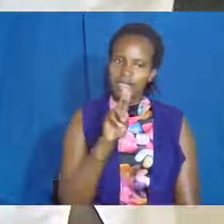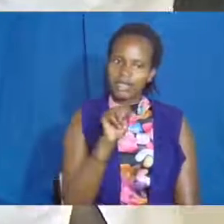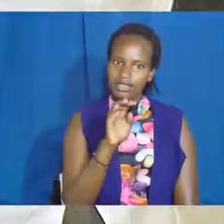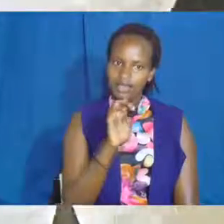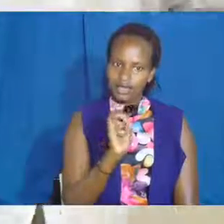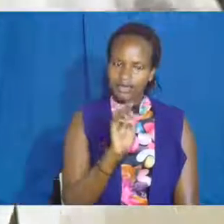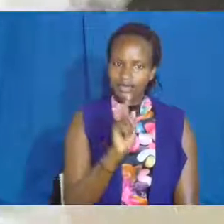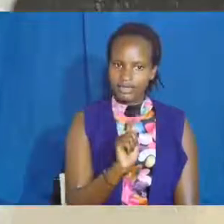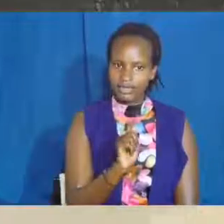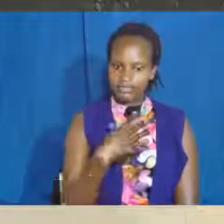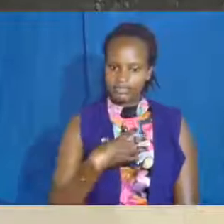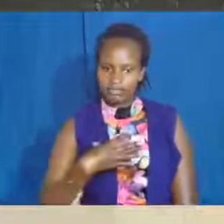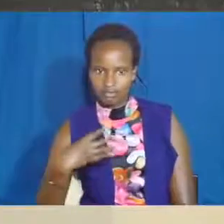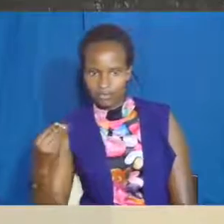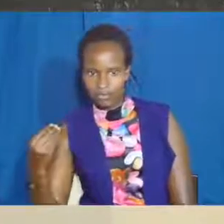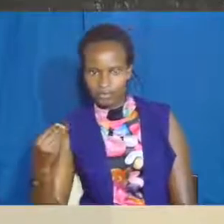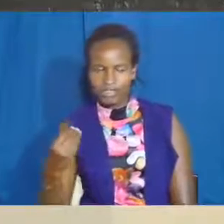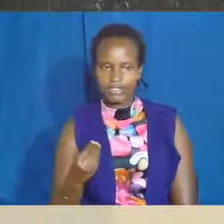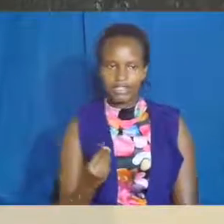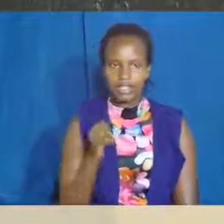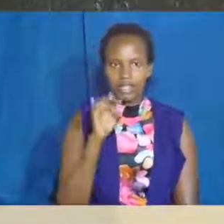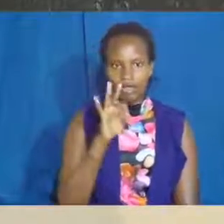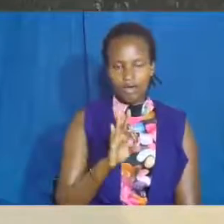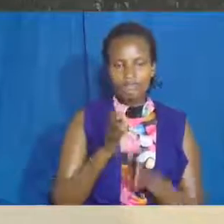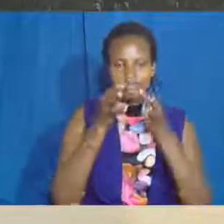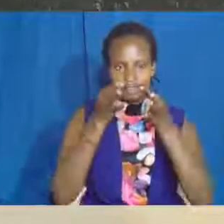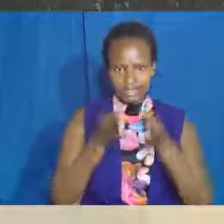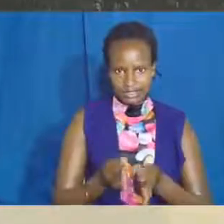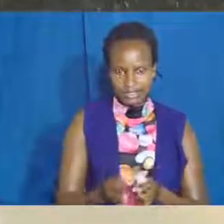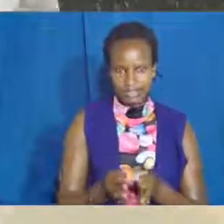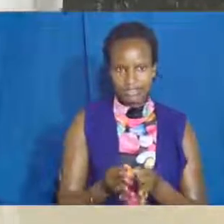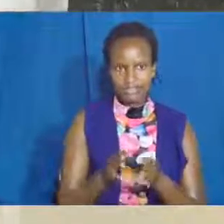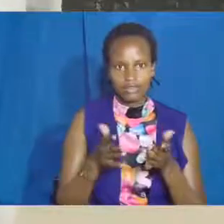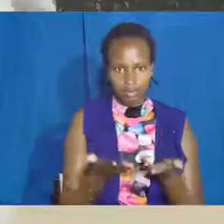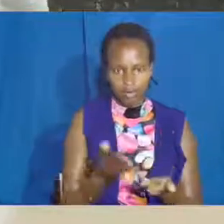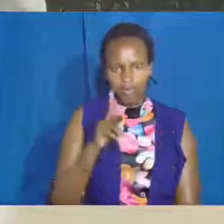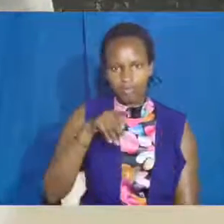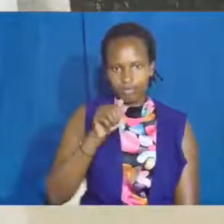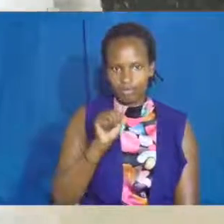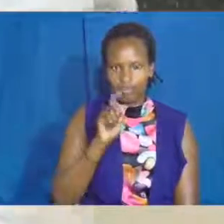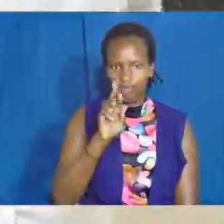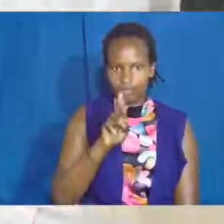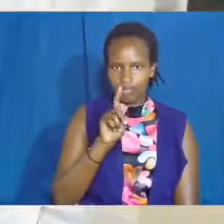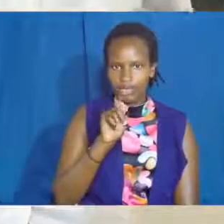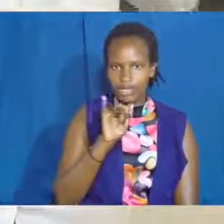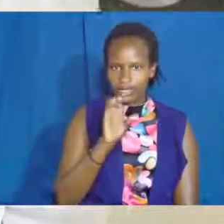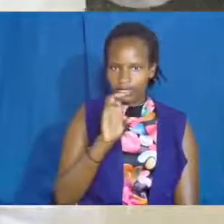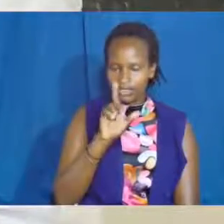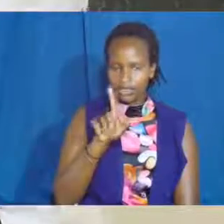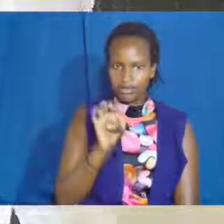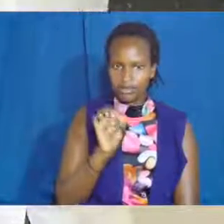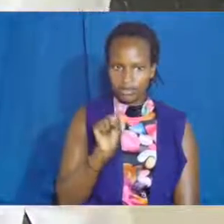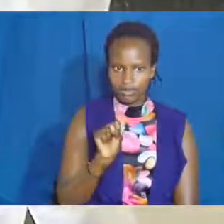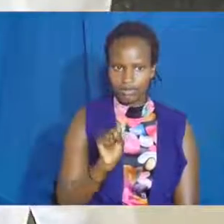net movement of particles, or particles, let's